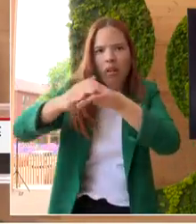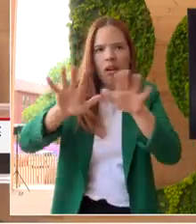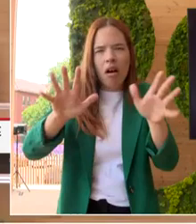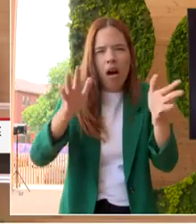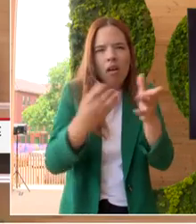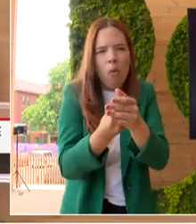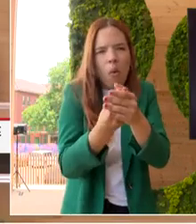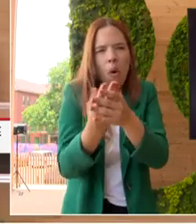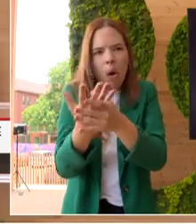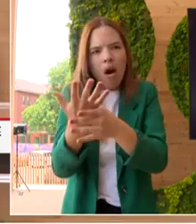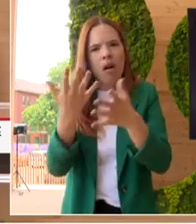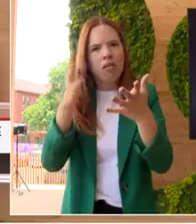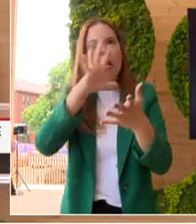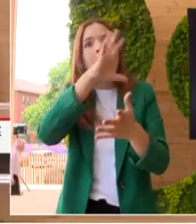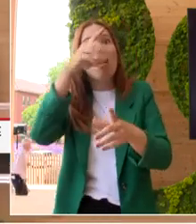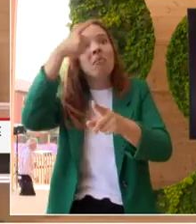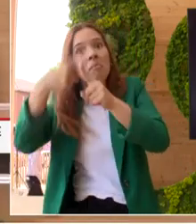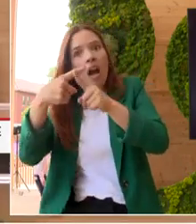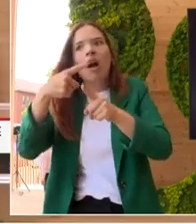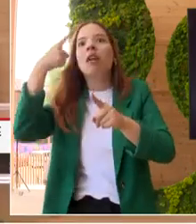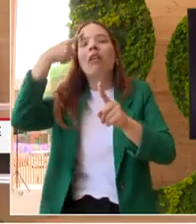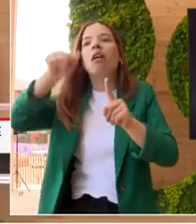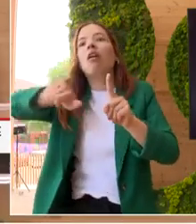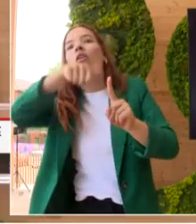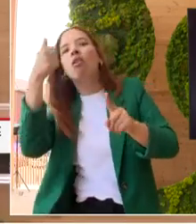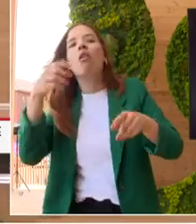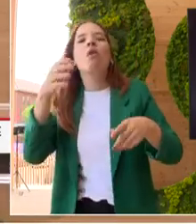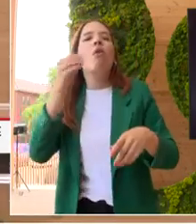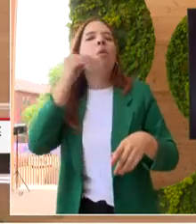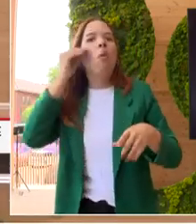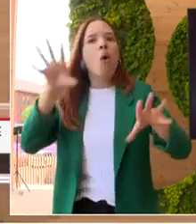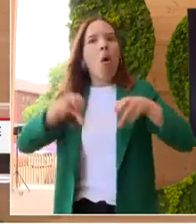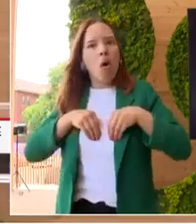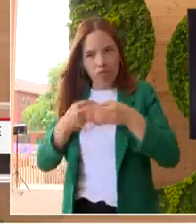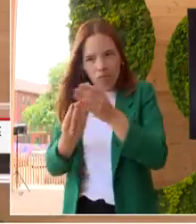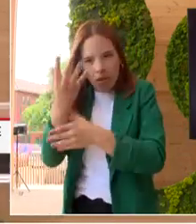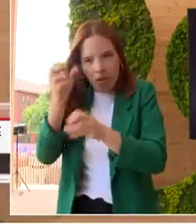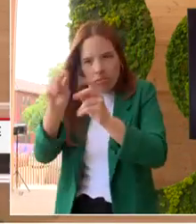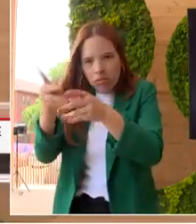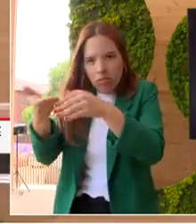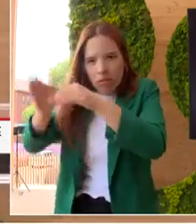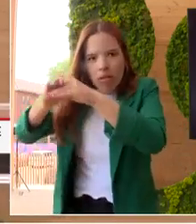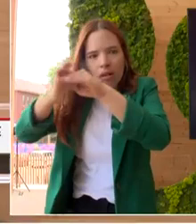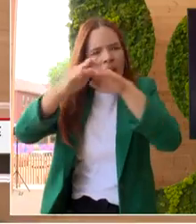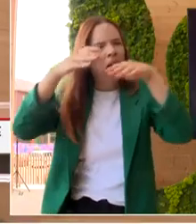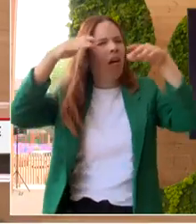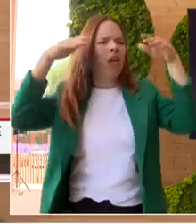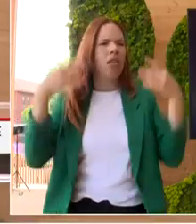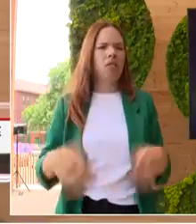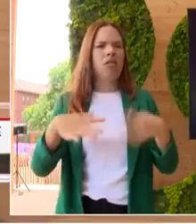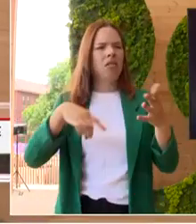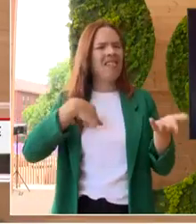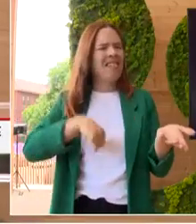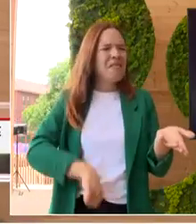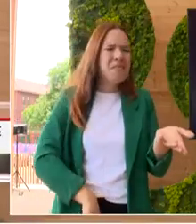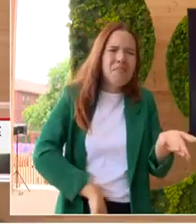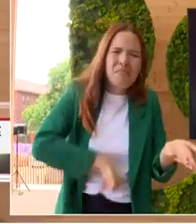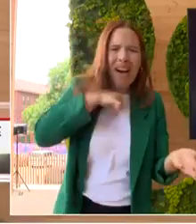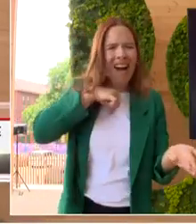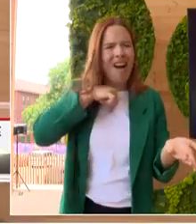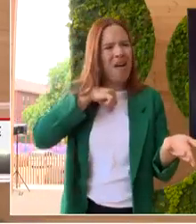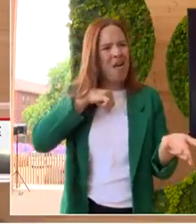home ownership for DC residents. And I'm proud to say that we are delivering on that for Ward